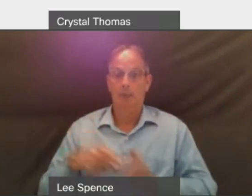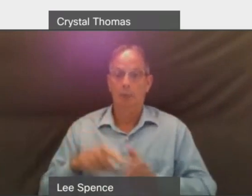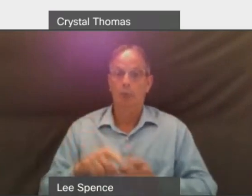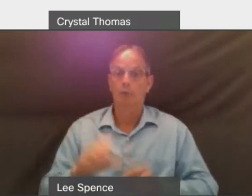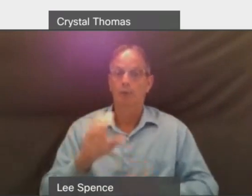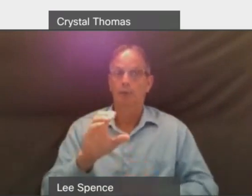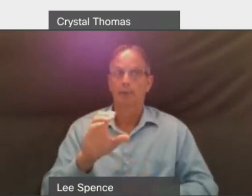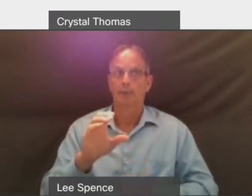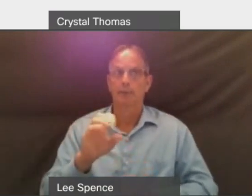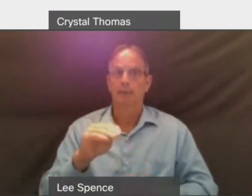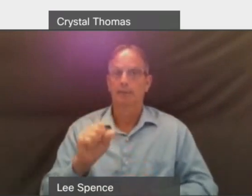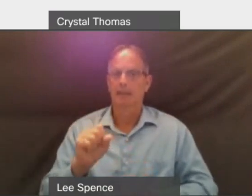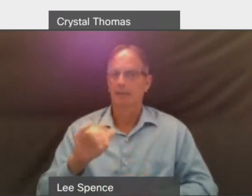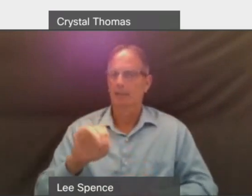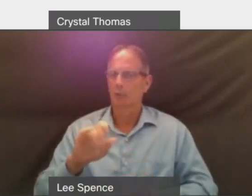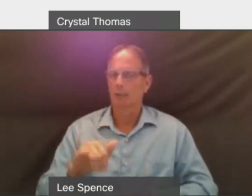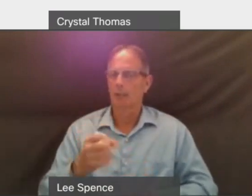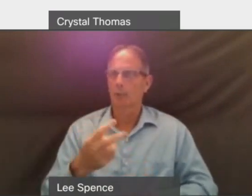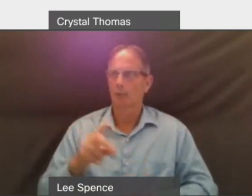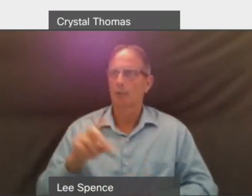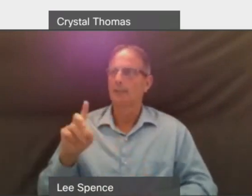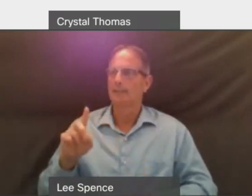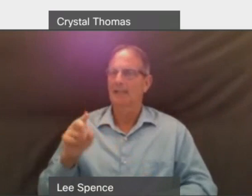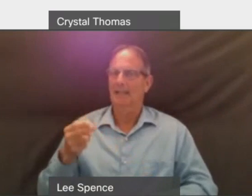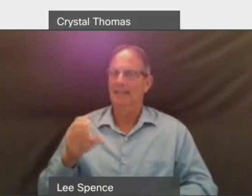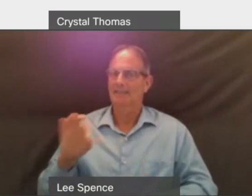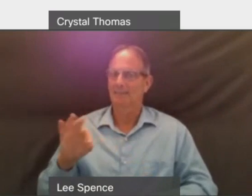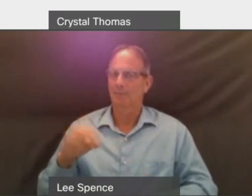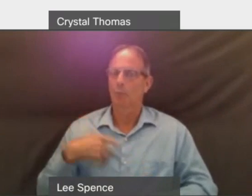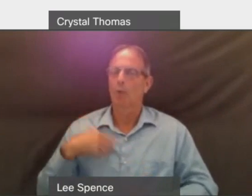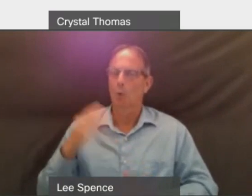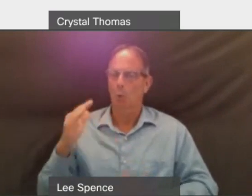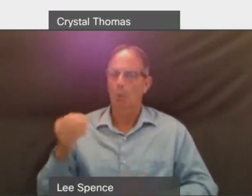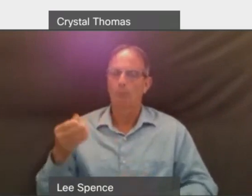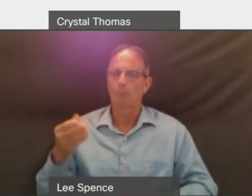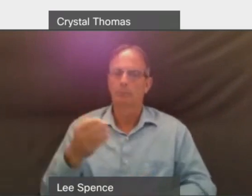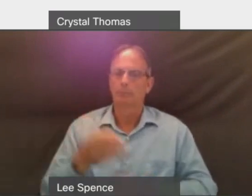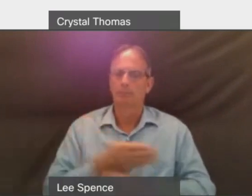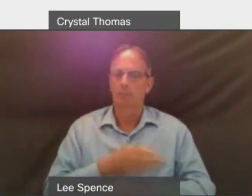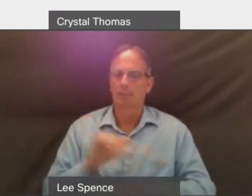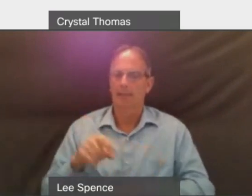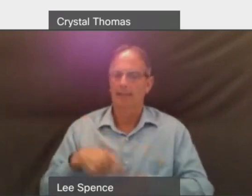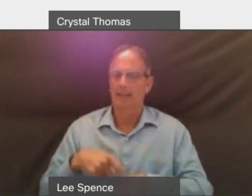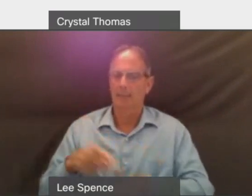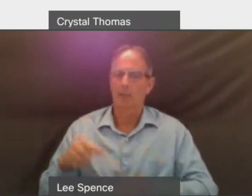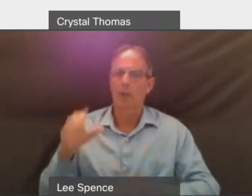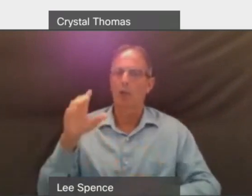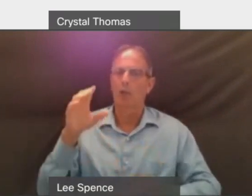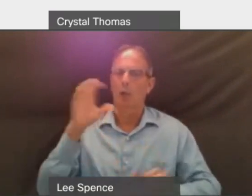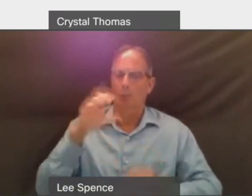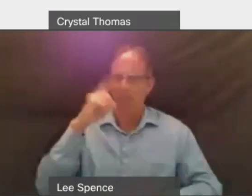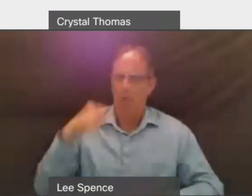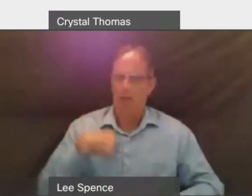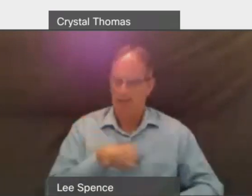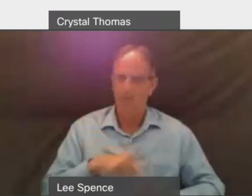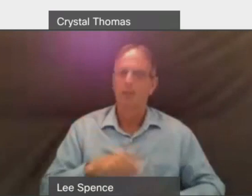July 12th. DHCF is hoping to submit it prior to that, so they'll be looking for us to get our plan to